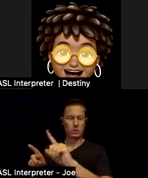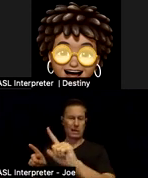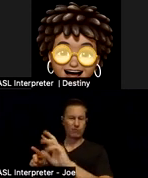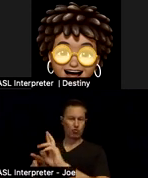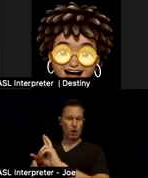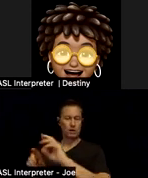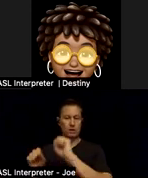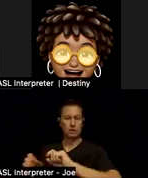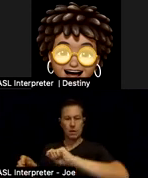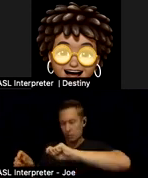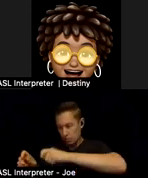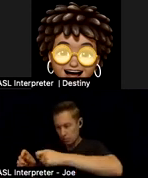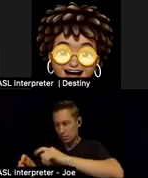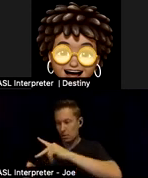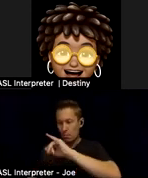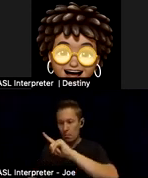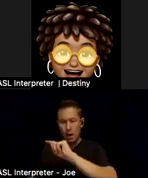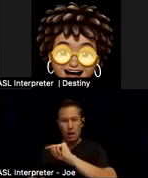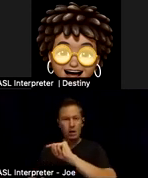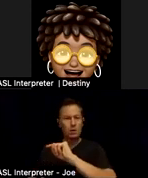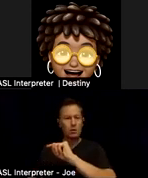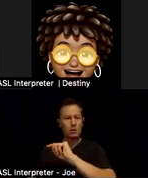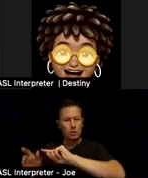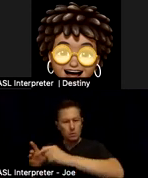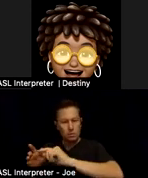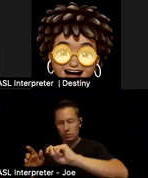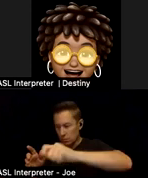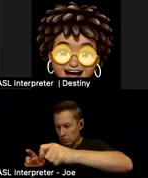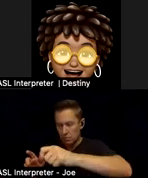hole, those are called pilot holes, to the right or the left